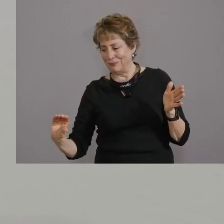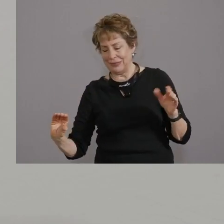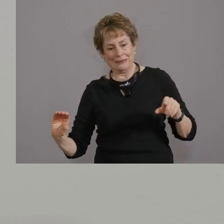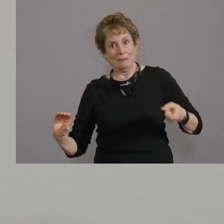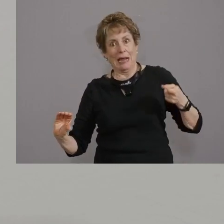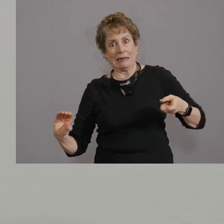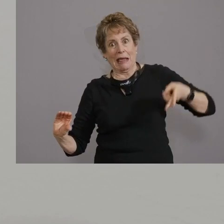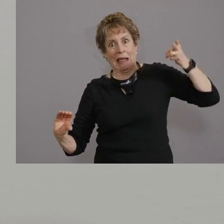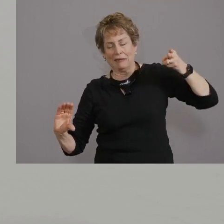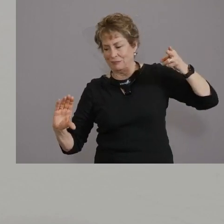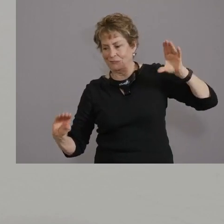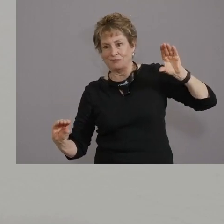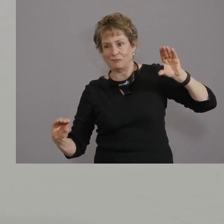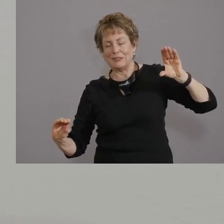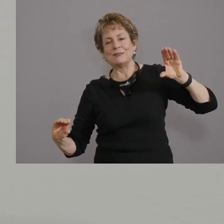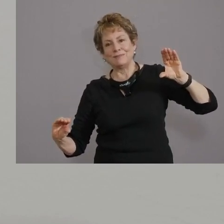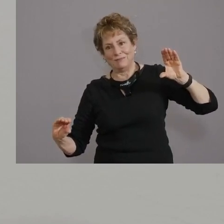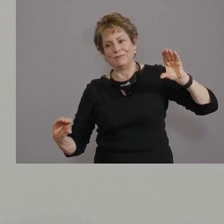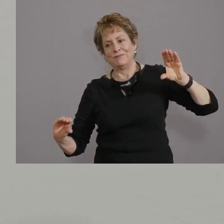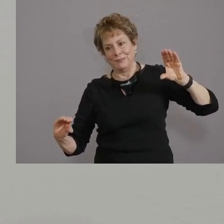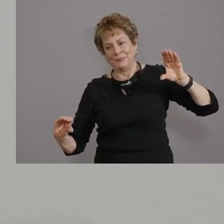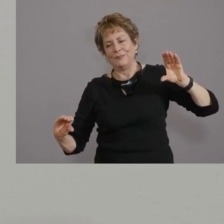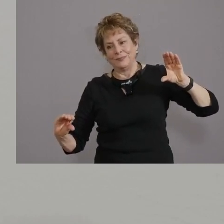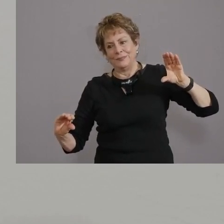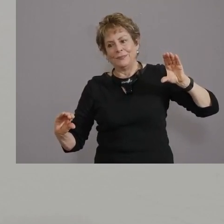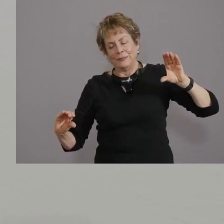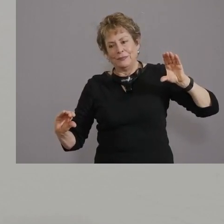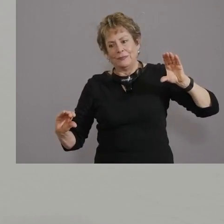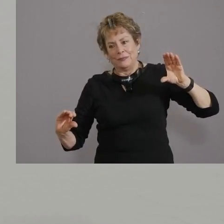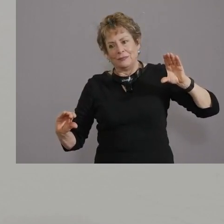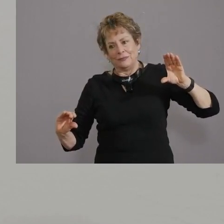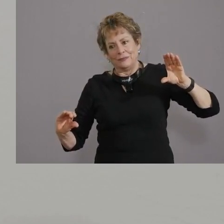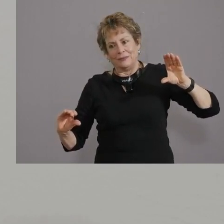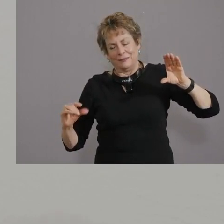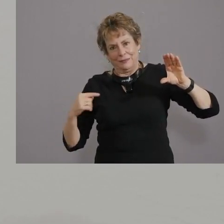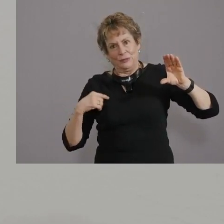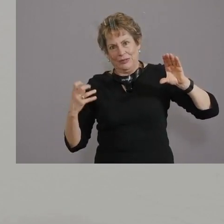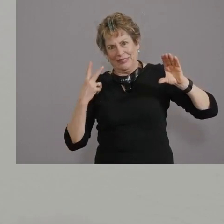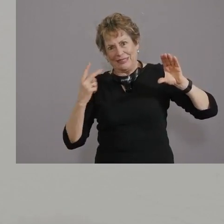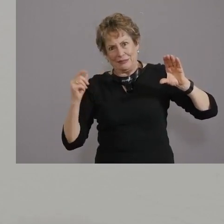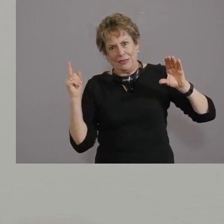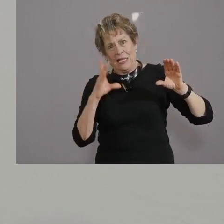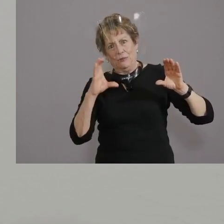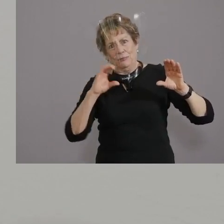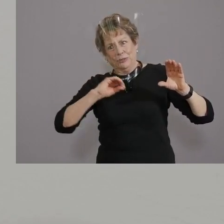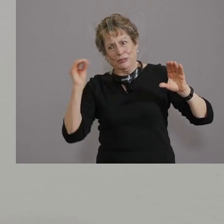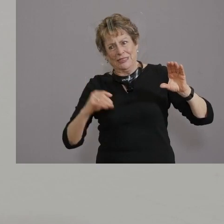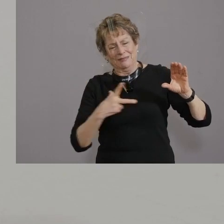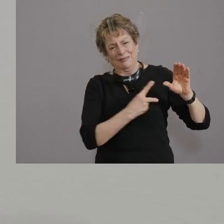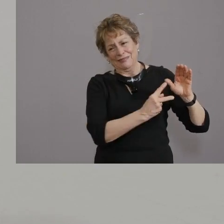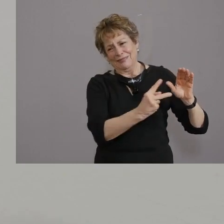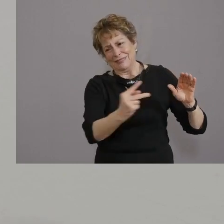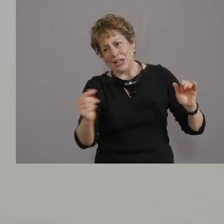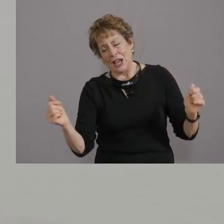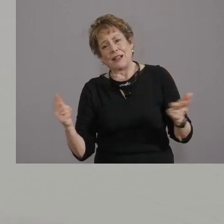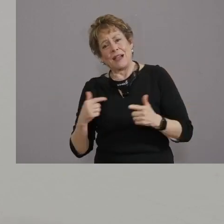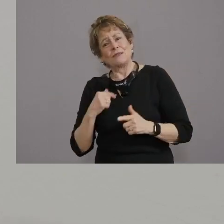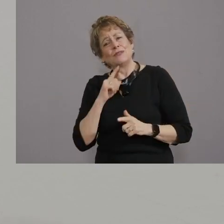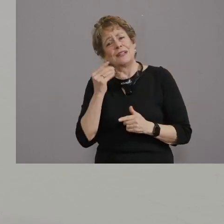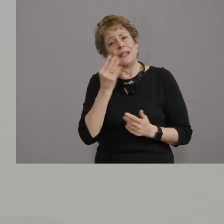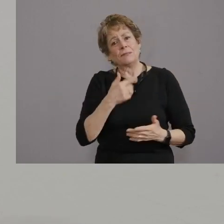so excited that there is this much demand because we weren't sure what we were going to get, how many people would want to get the